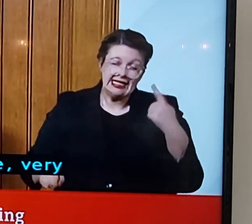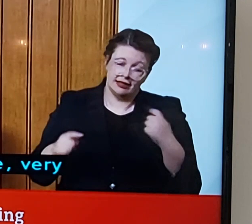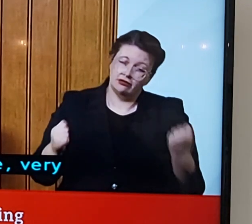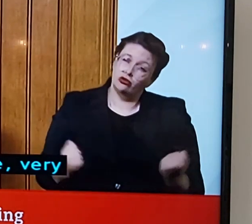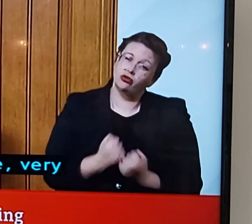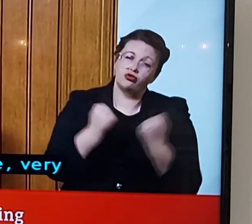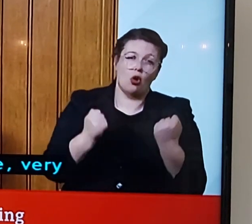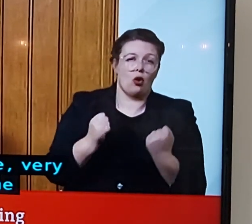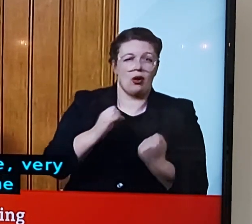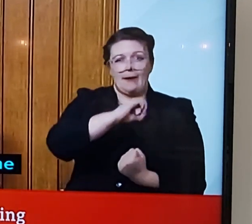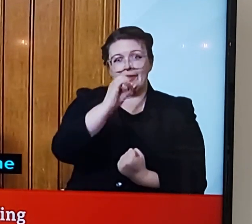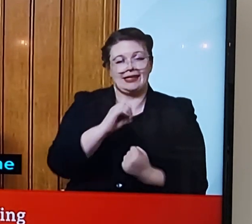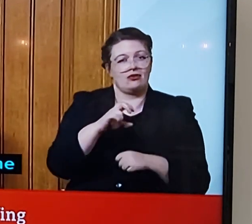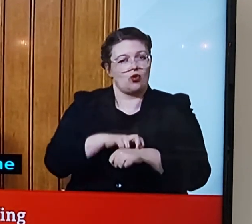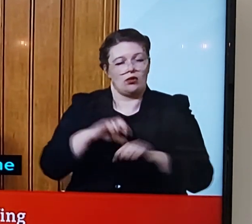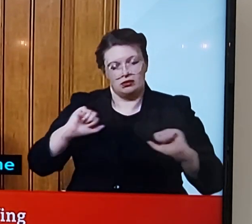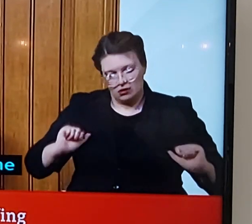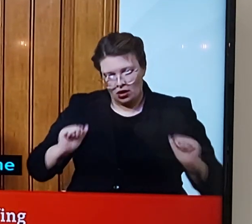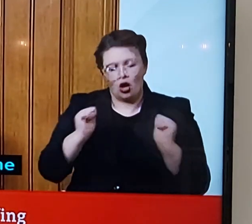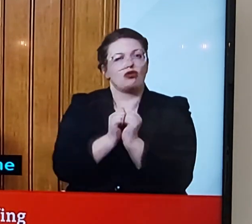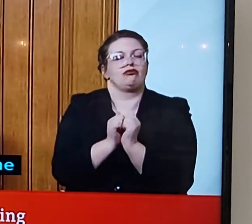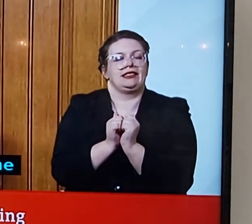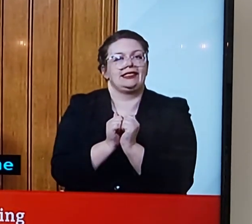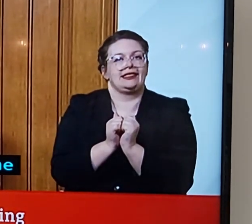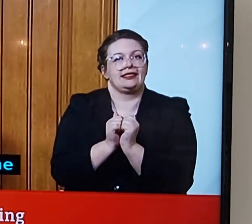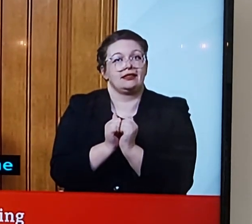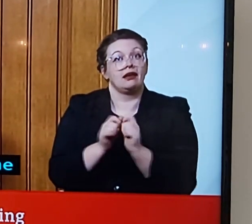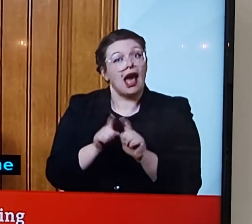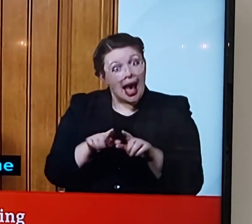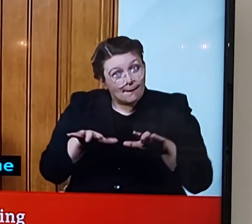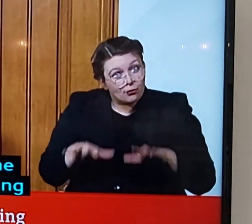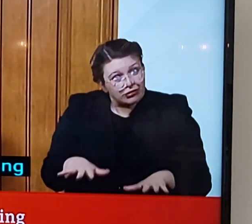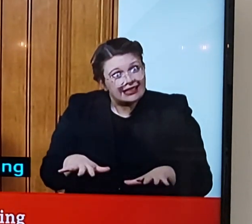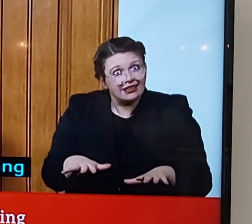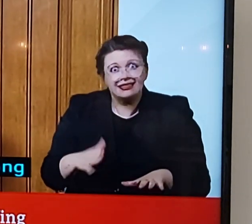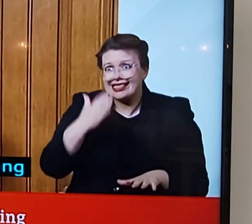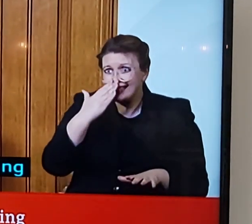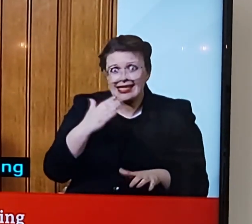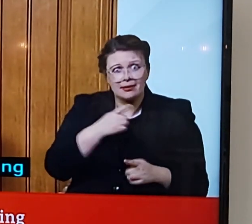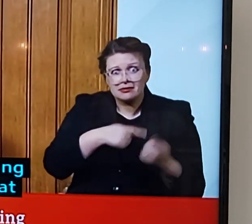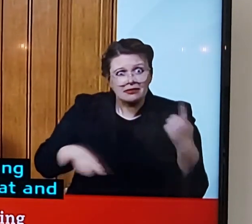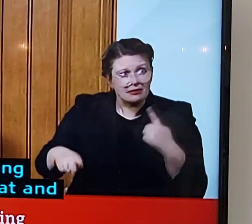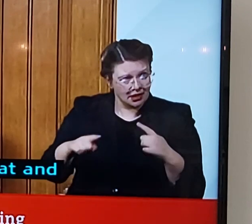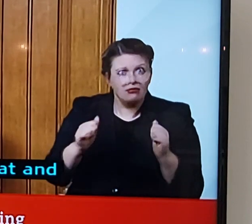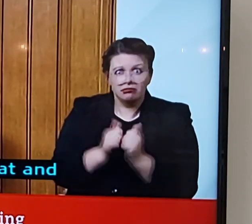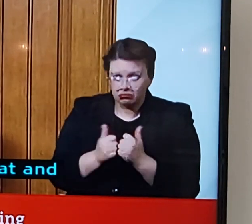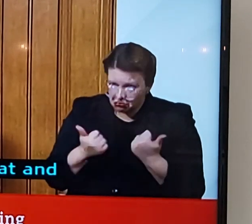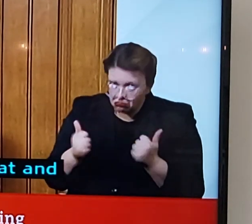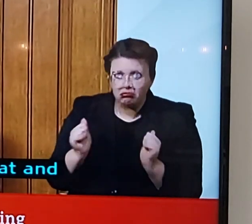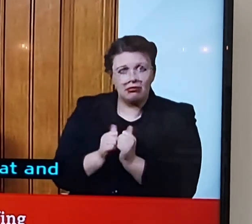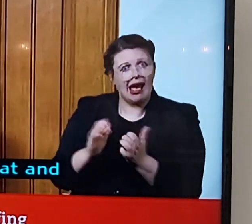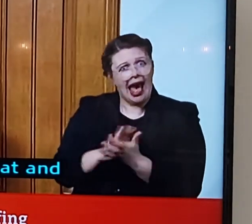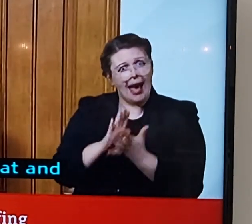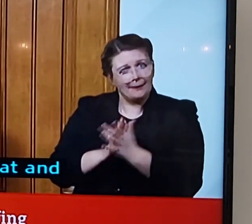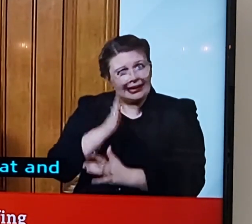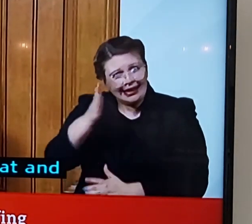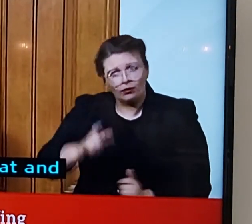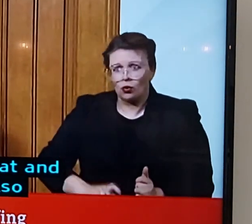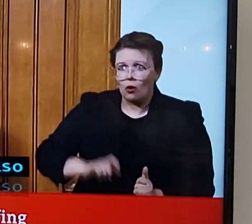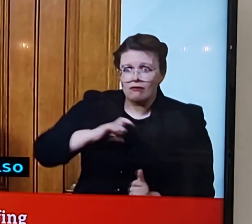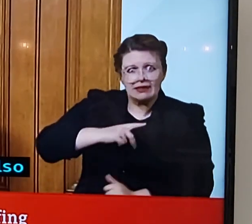that. And it is clear that the British public also have taken that message. If you look at the numbers that people are coming forward for